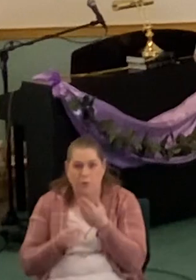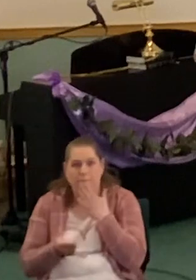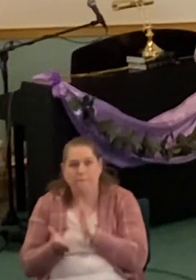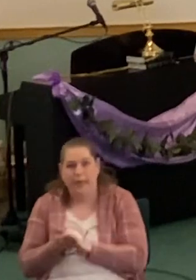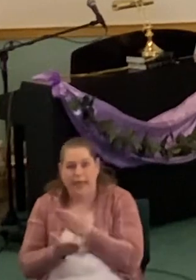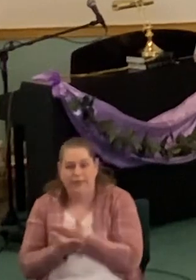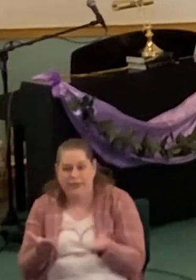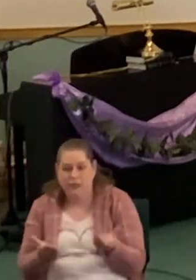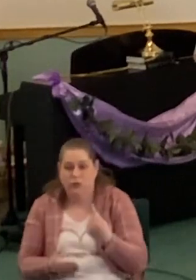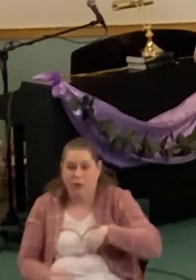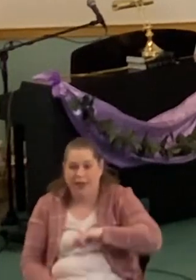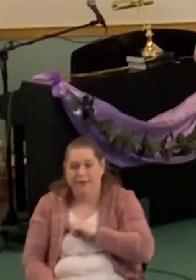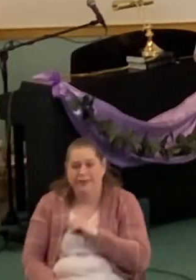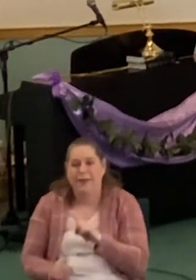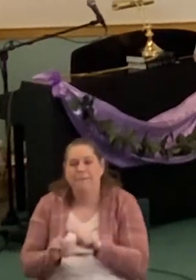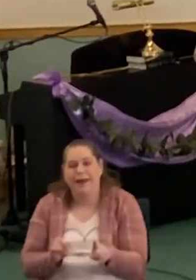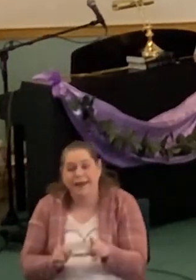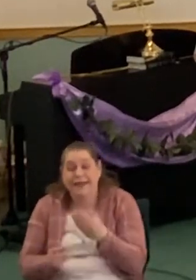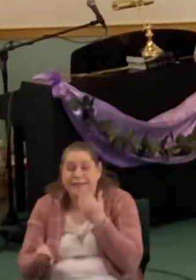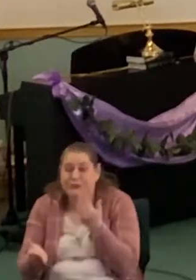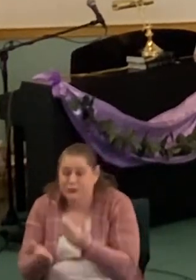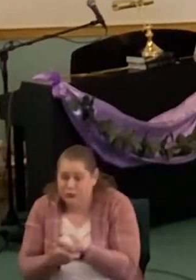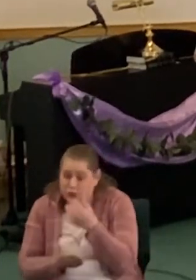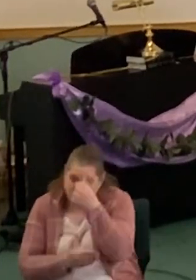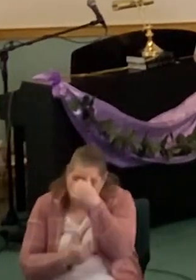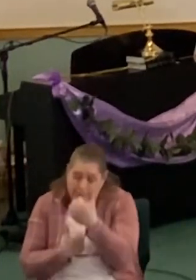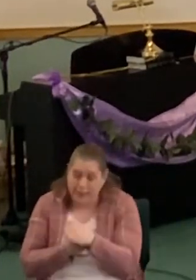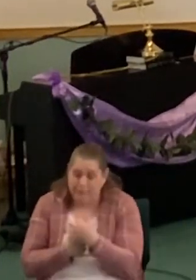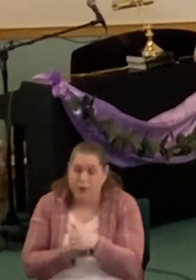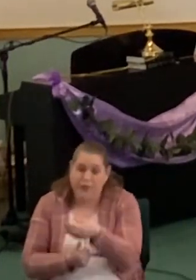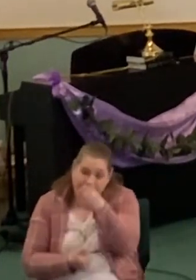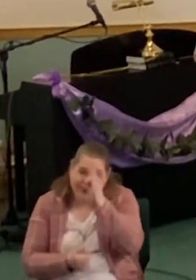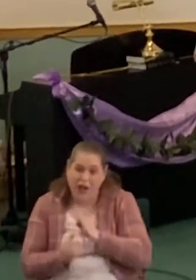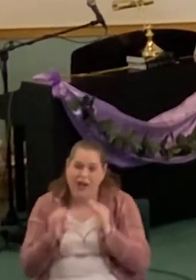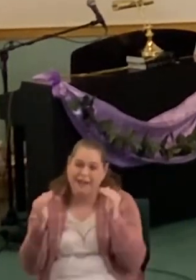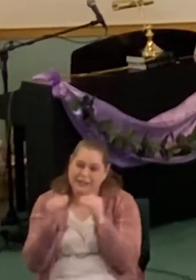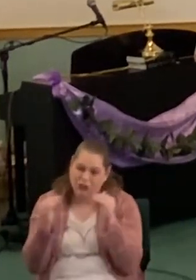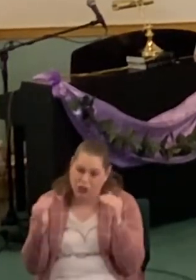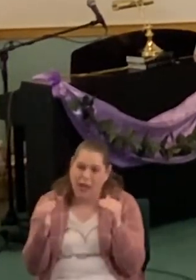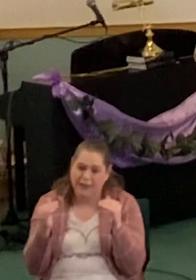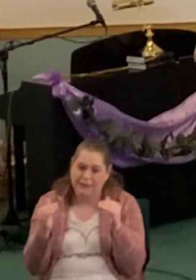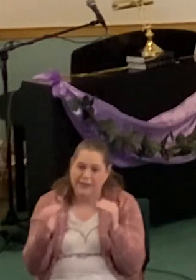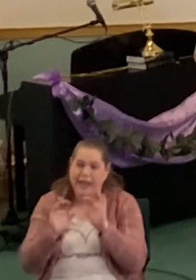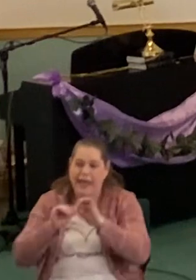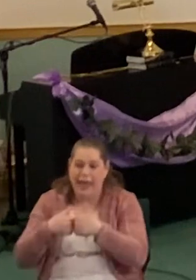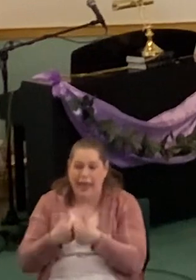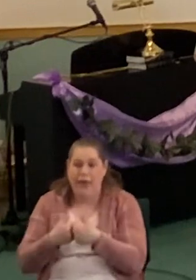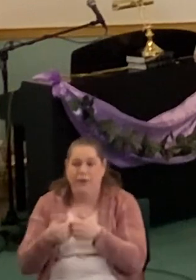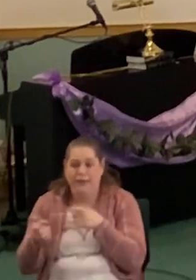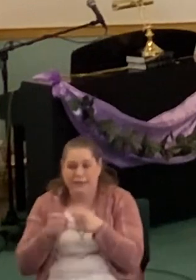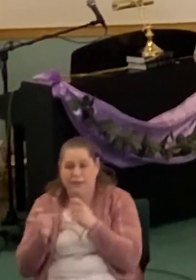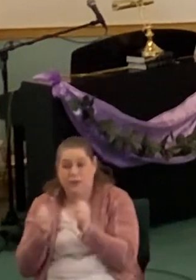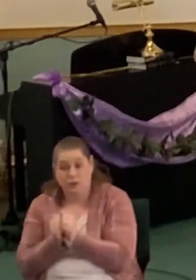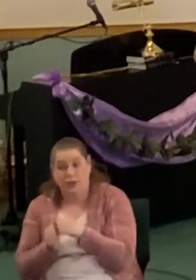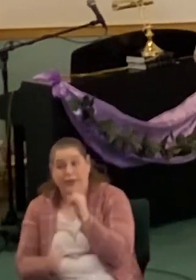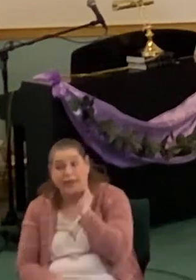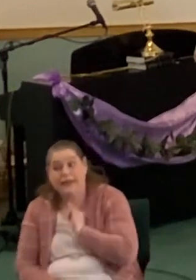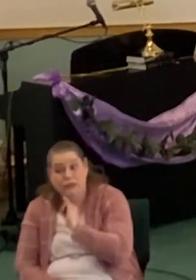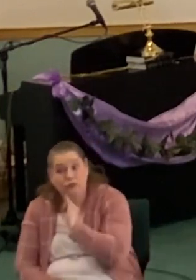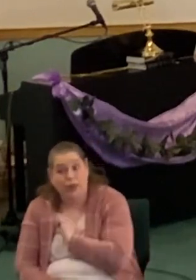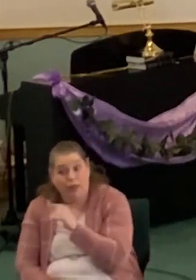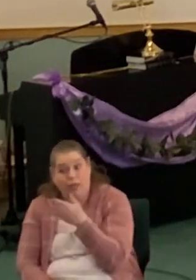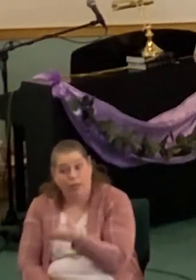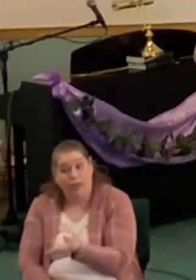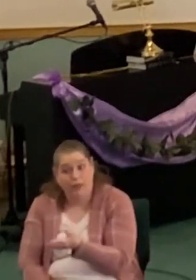us. But it's good for us to remember that God is just in how he deals with Israel in a specific way, because there